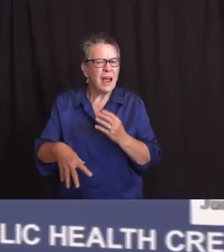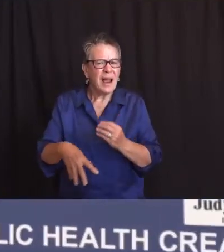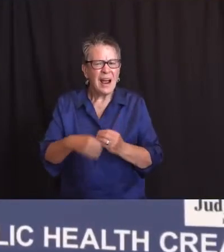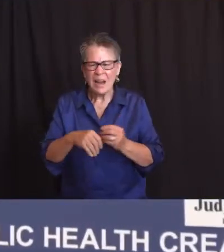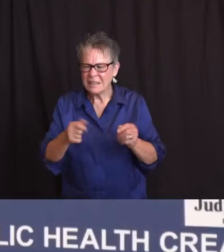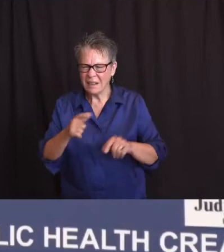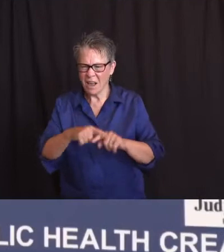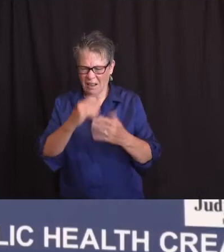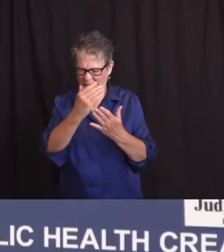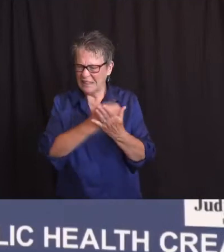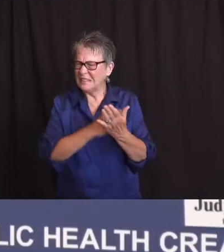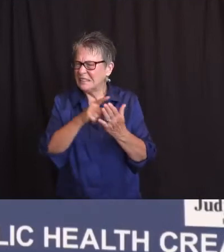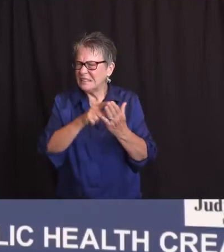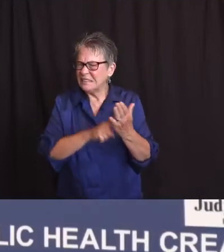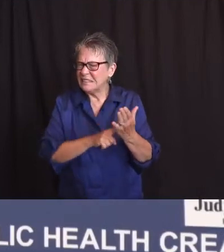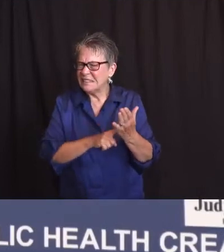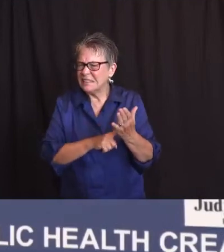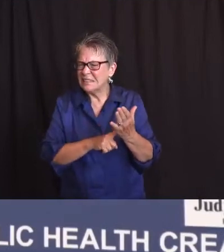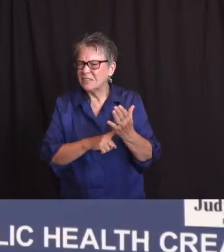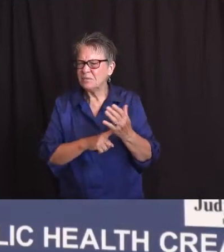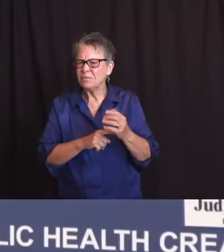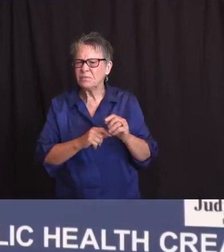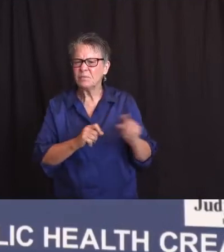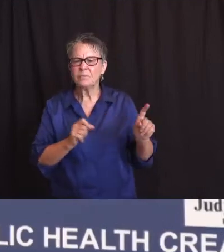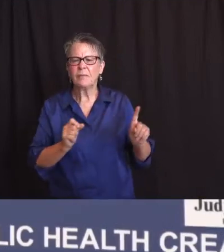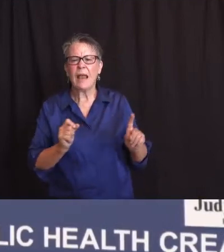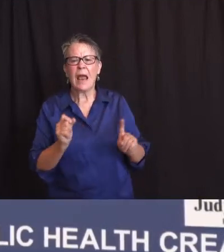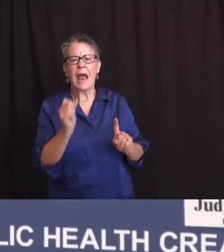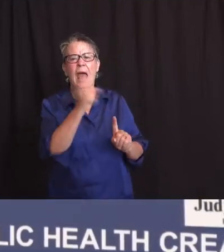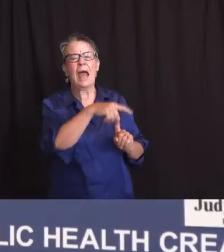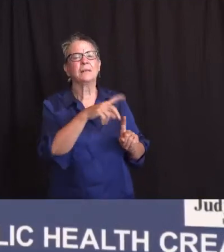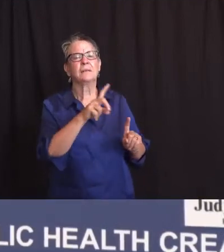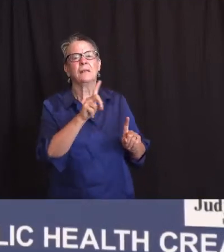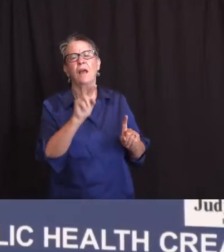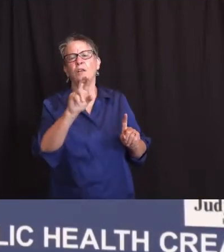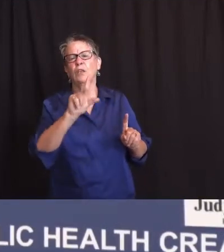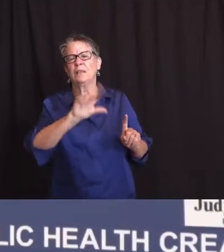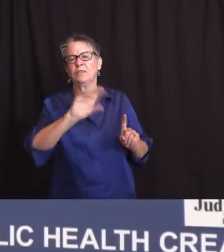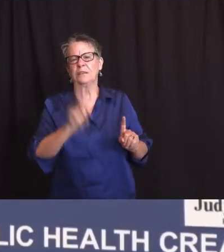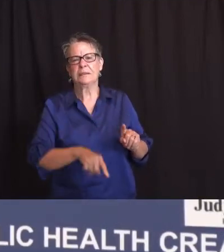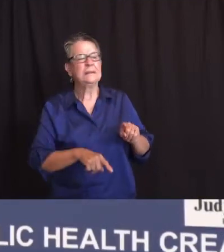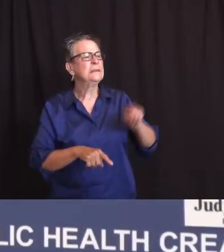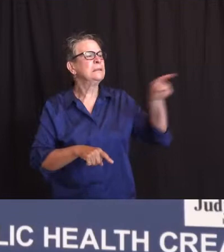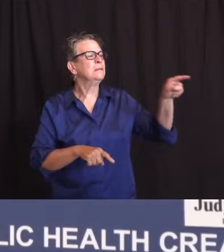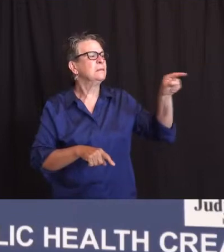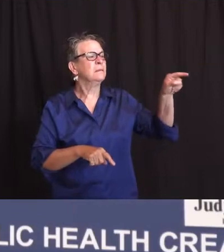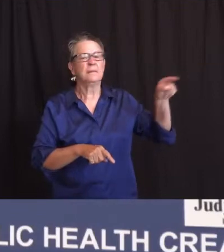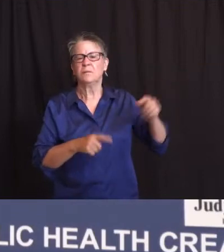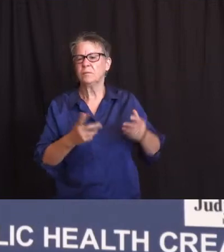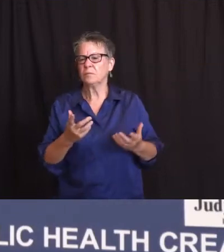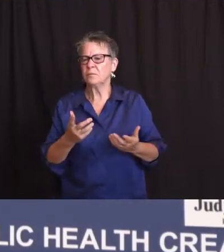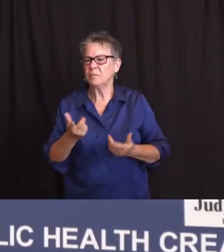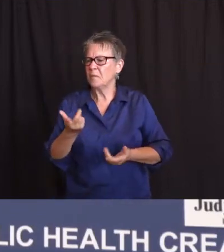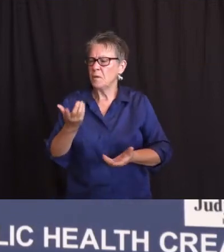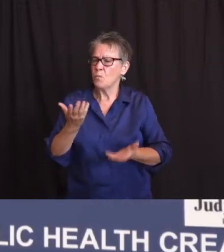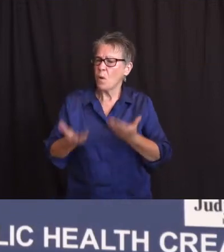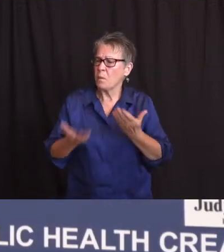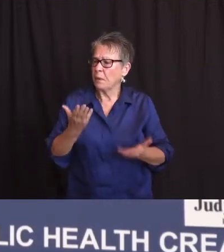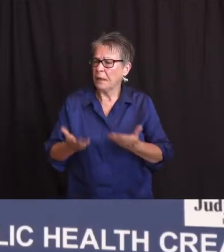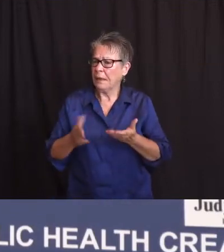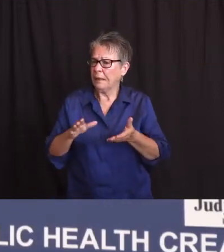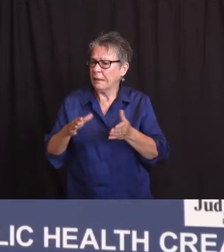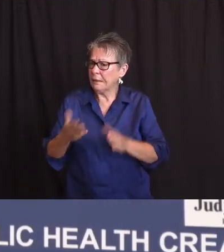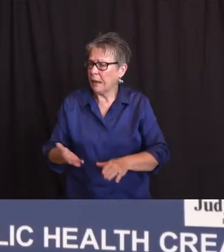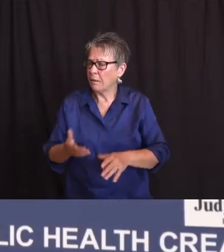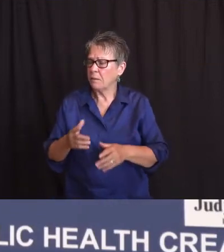Probable deaths at this point in the pandemic are almost always those people who've been tested by an antigen test, so they become a probable case